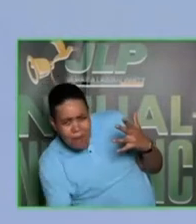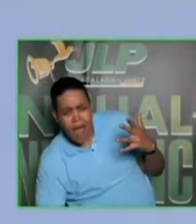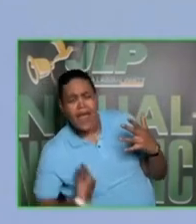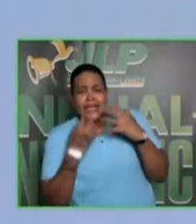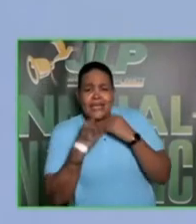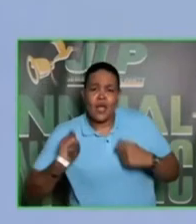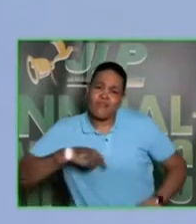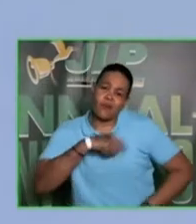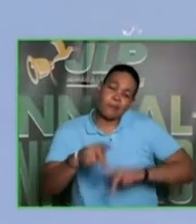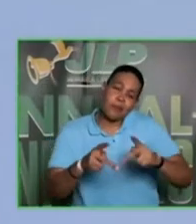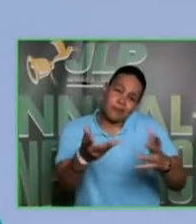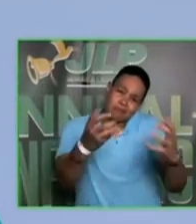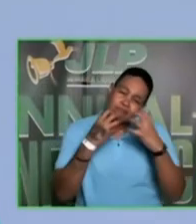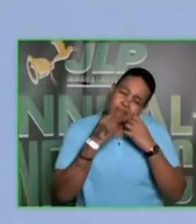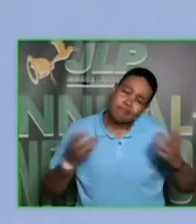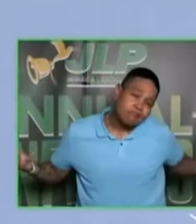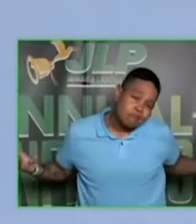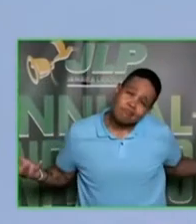for our people.